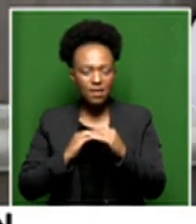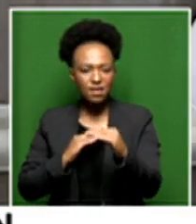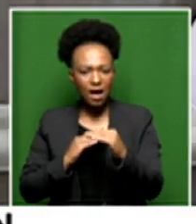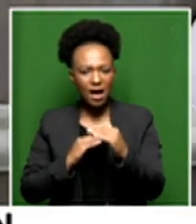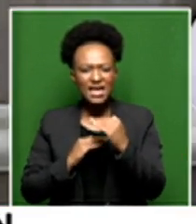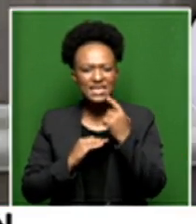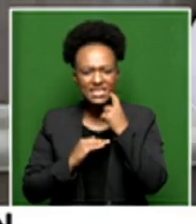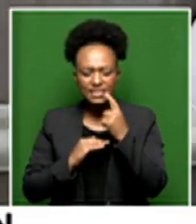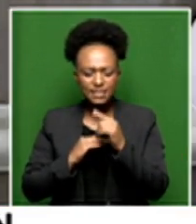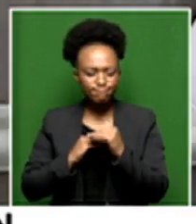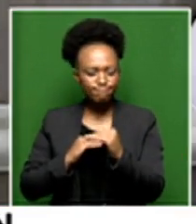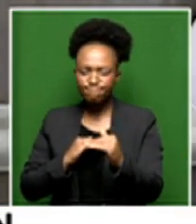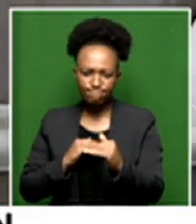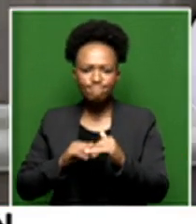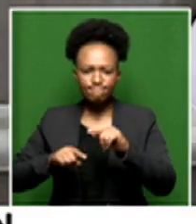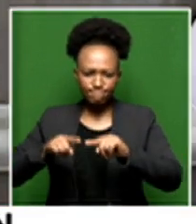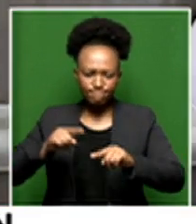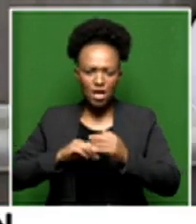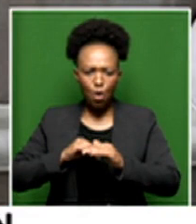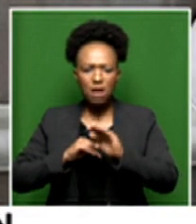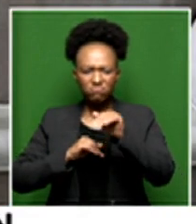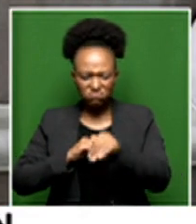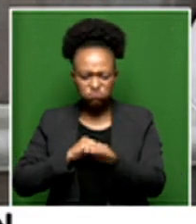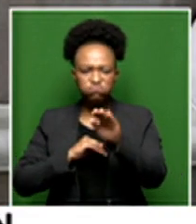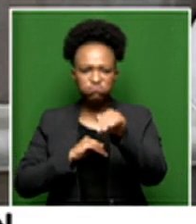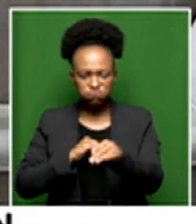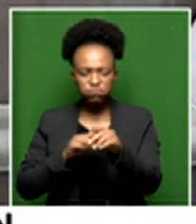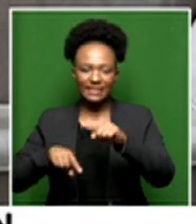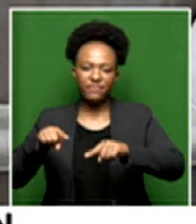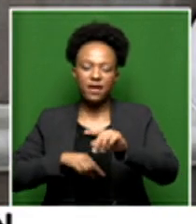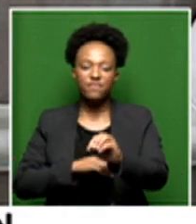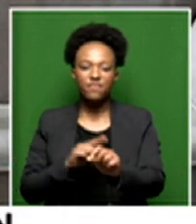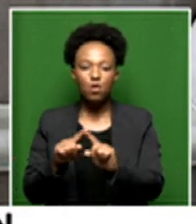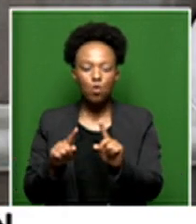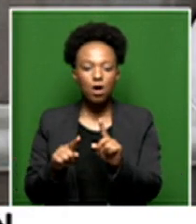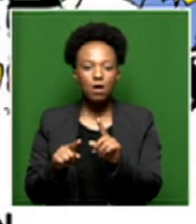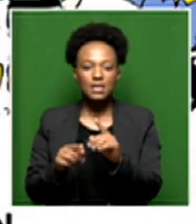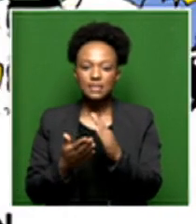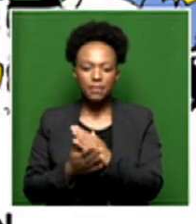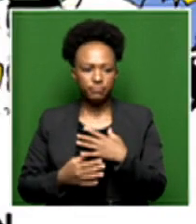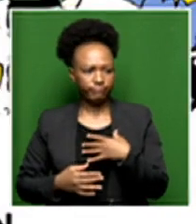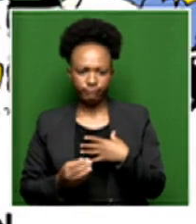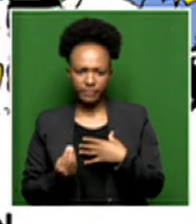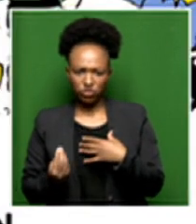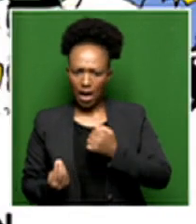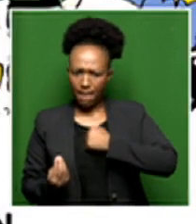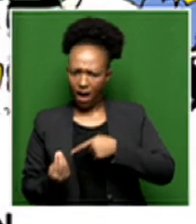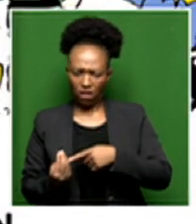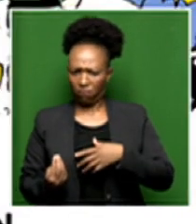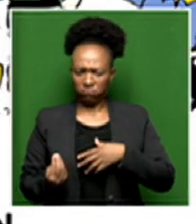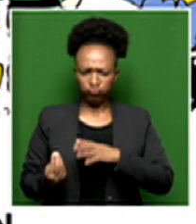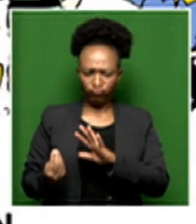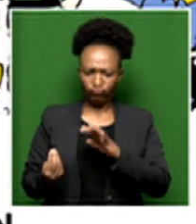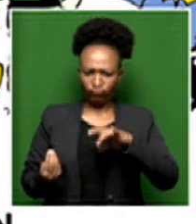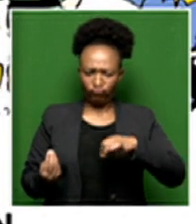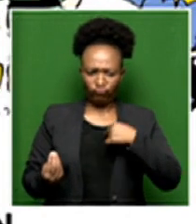different phases. But the typical phases that we experience or that we notice are initially denial. So that's a defense mechanism that